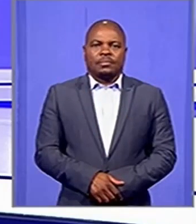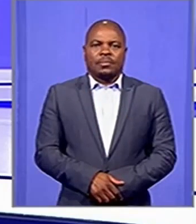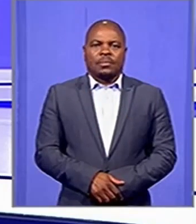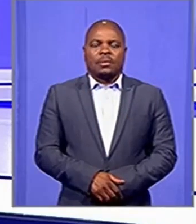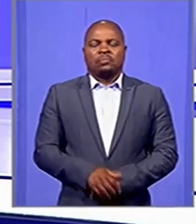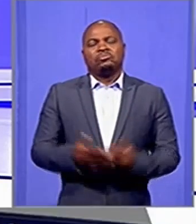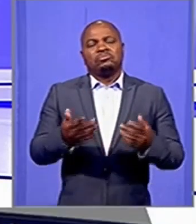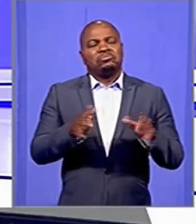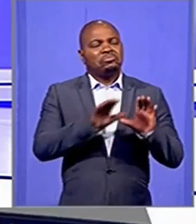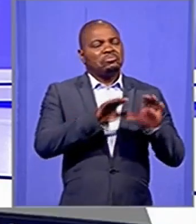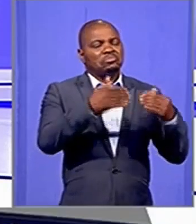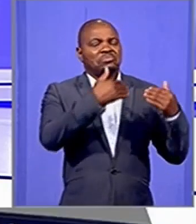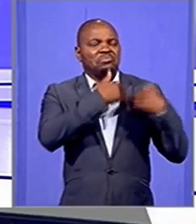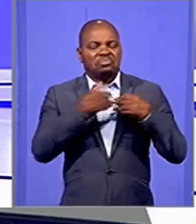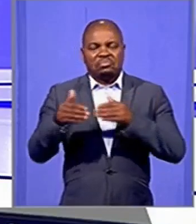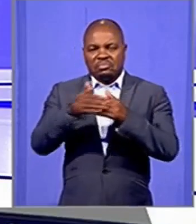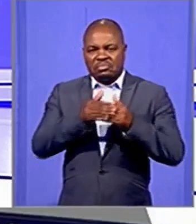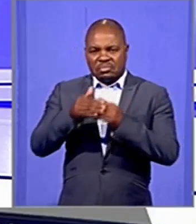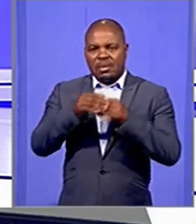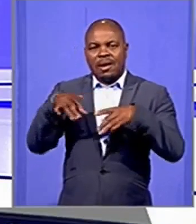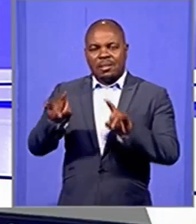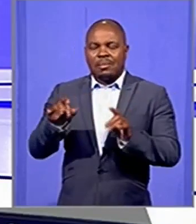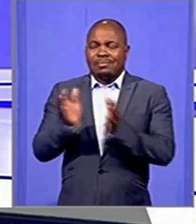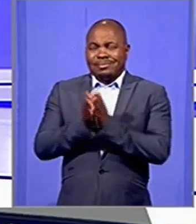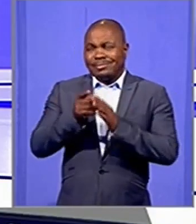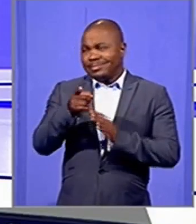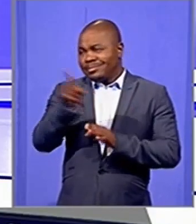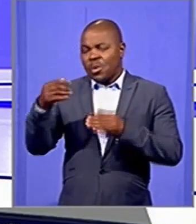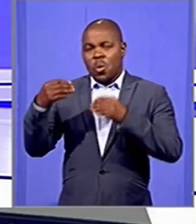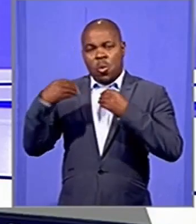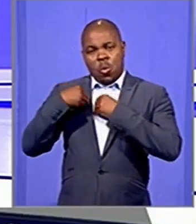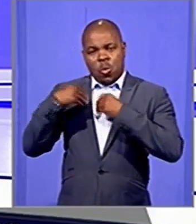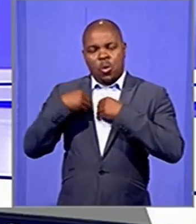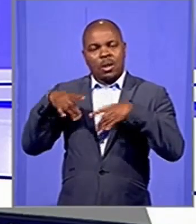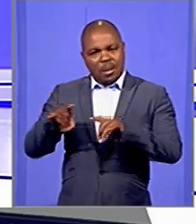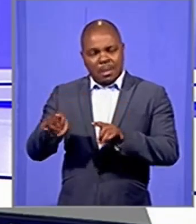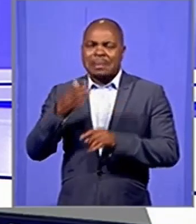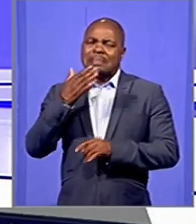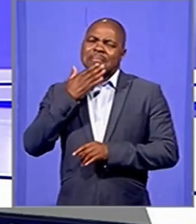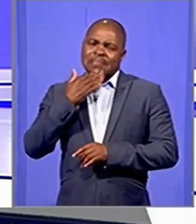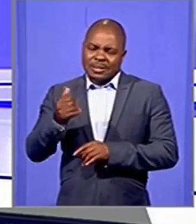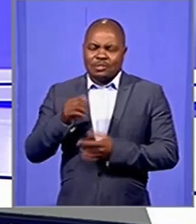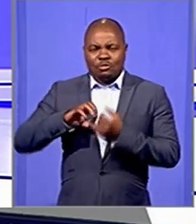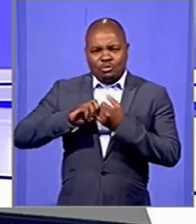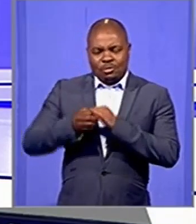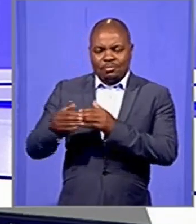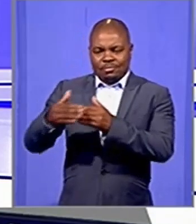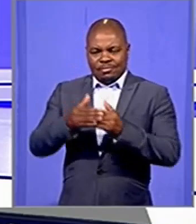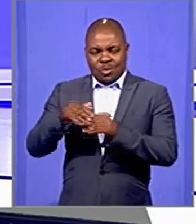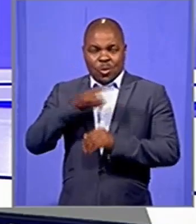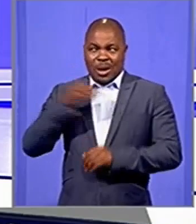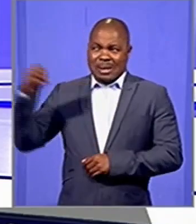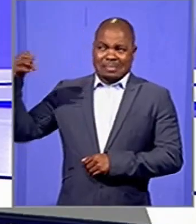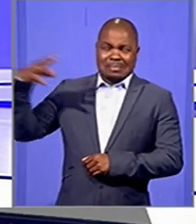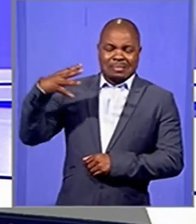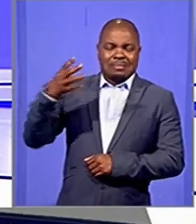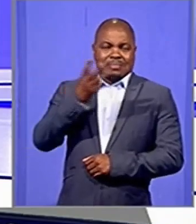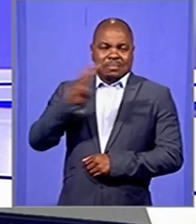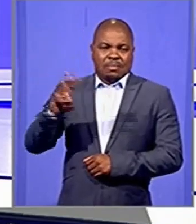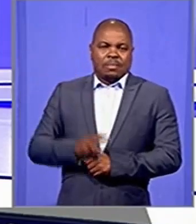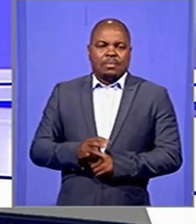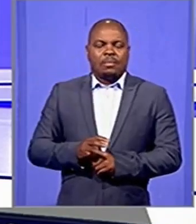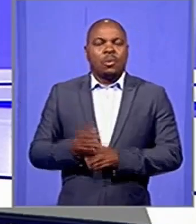Mekgatlo e hlokomelang diphoofolo e etsa boipiletso ho beng ba diphoofolo hore ba nke mehato e matla ho di sireletsa lebatameng lena. Ba